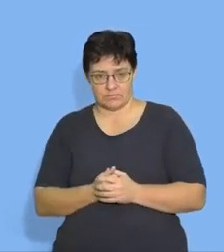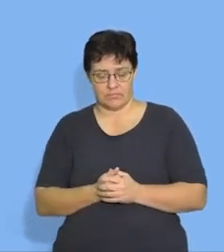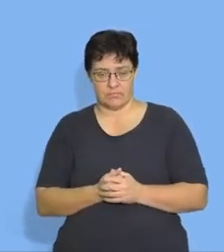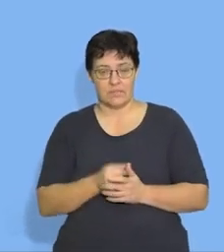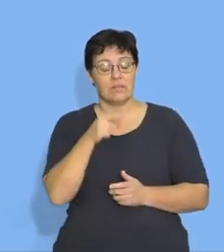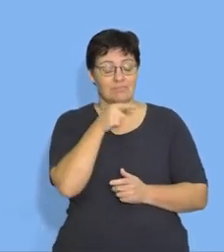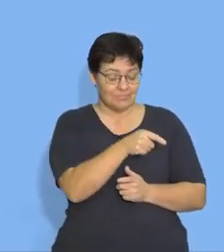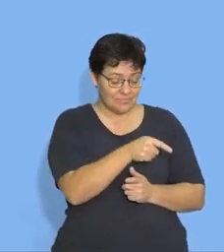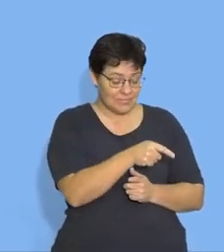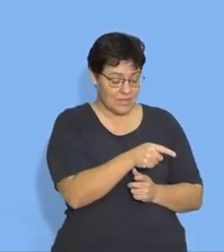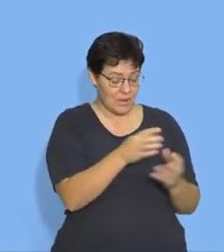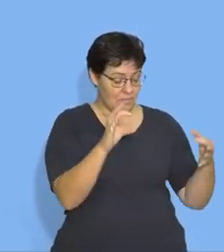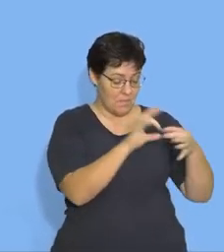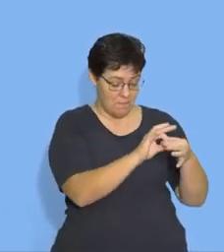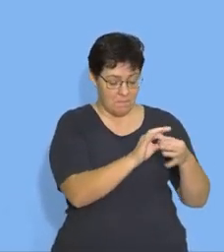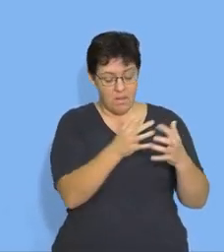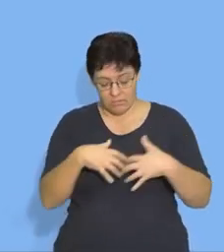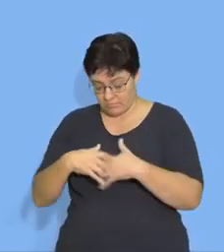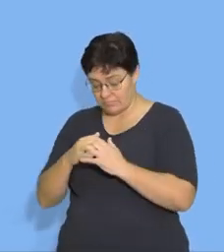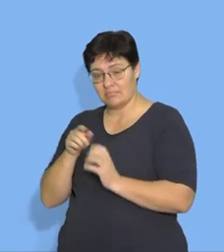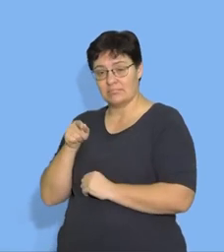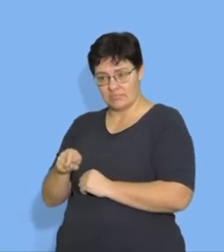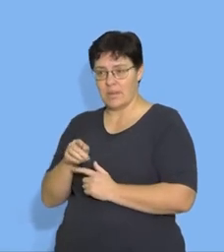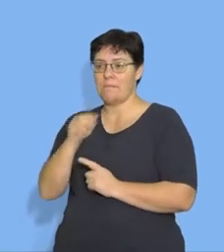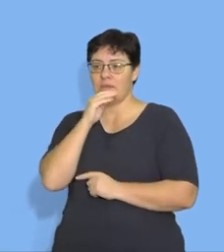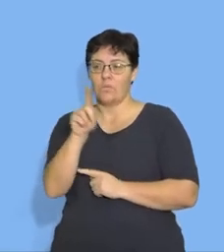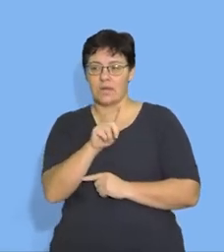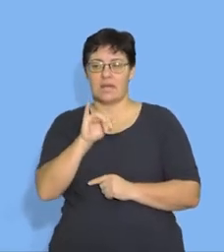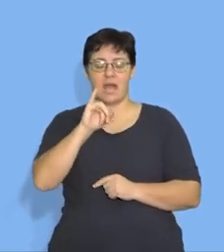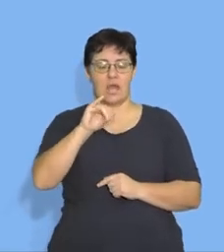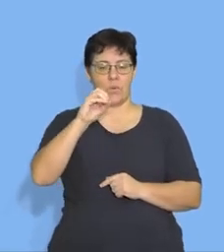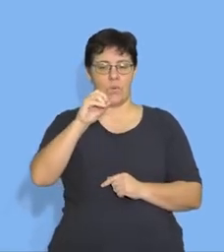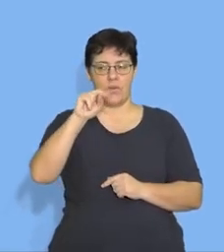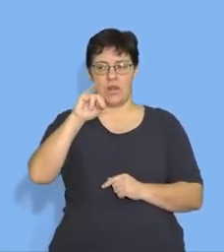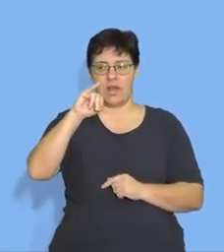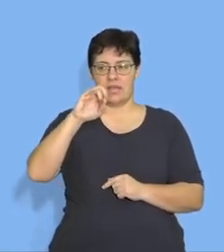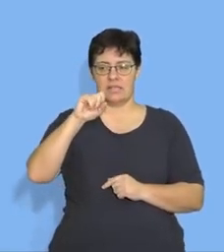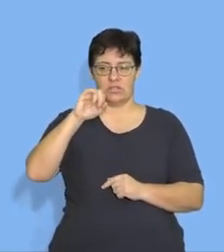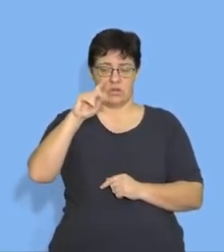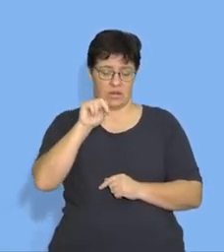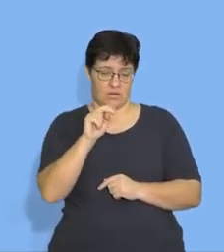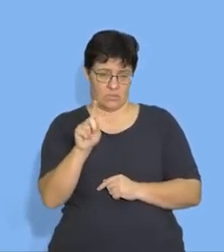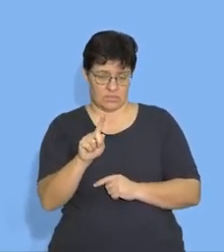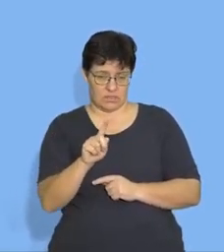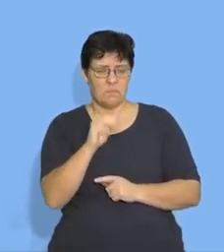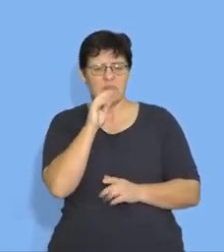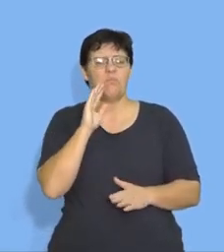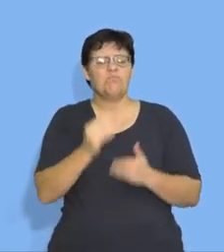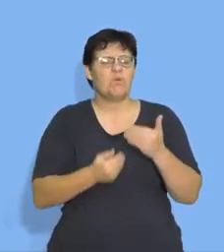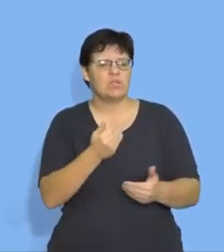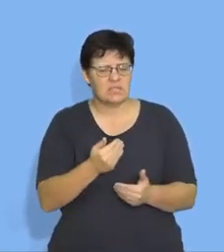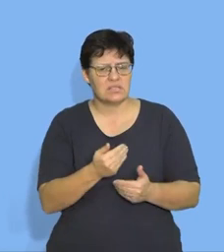ions in solution, the process is ionization. So ionization is actually the process by which,